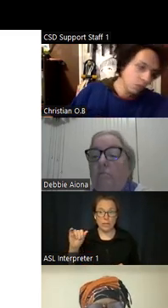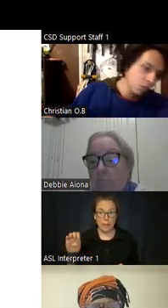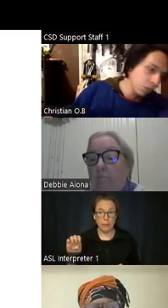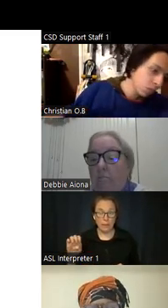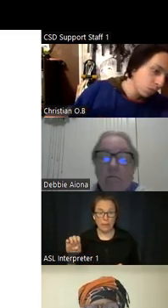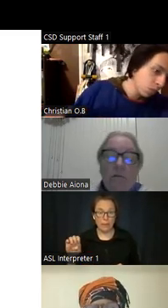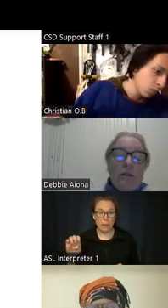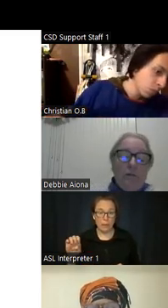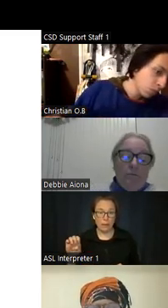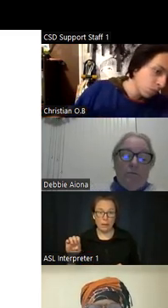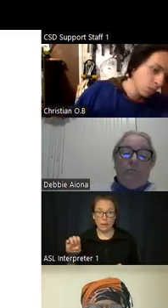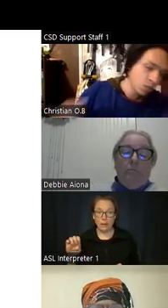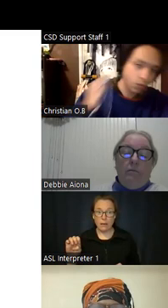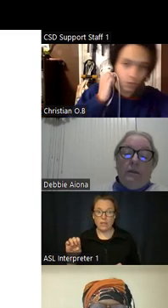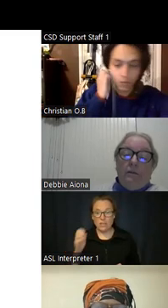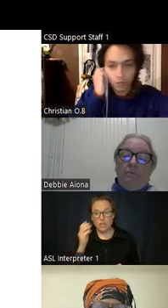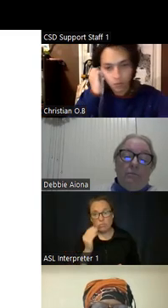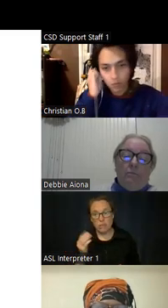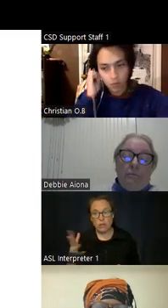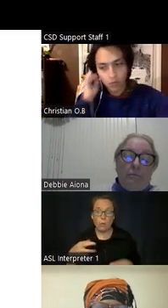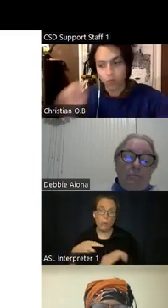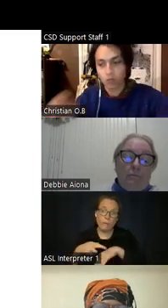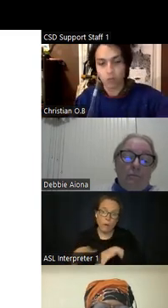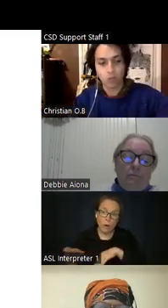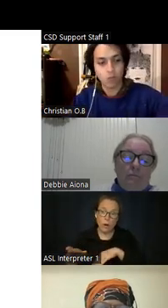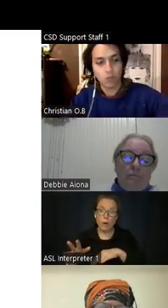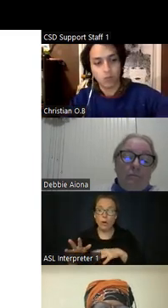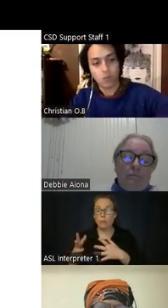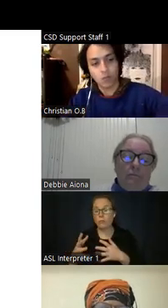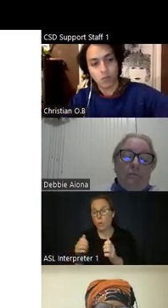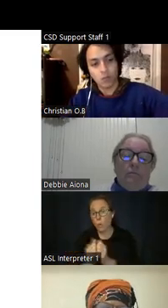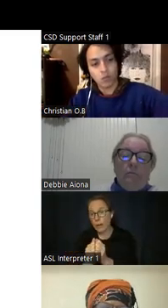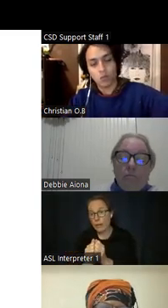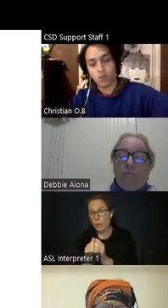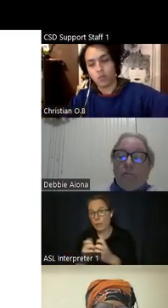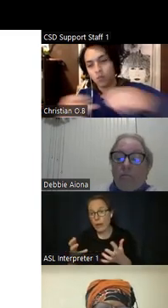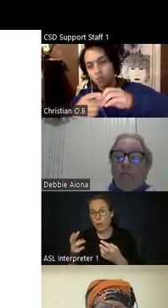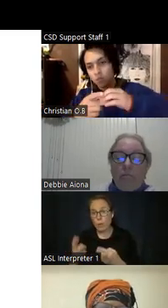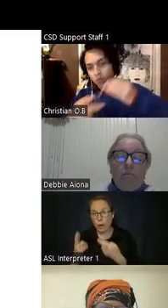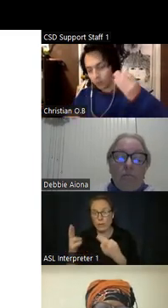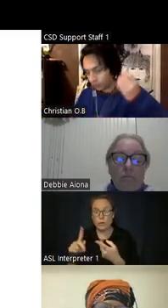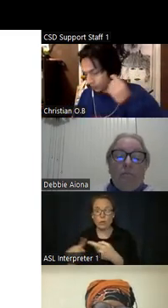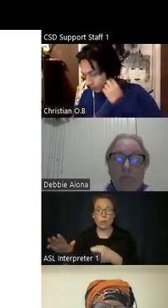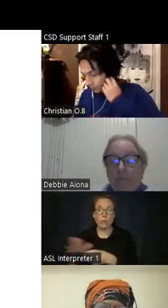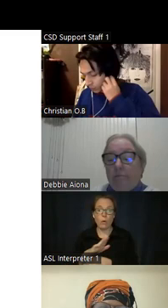full commission needs to address. So sort of a referral without recommendation, just up to the full commission instead of the subcommittee then.